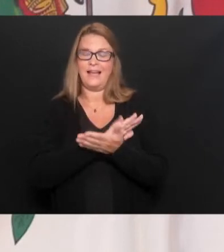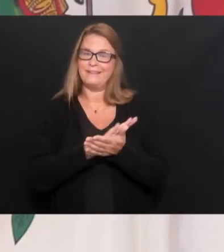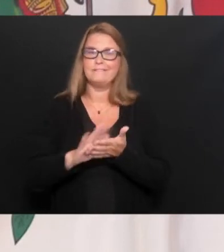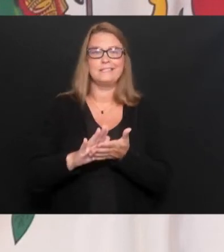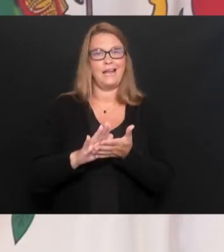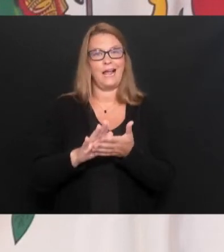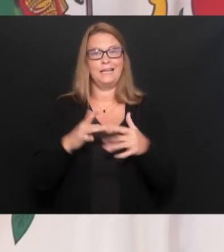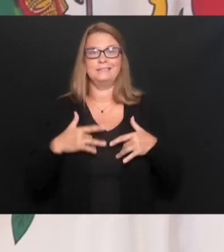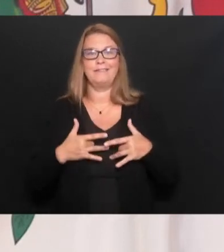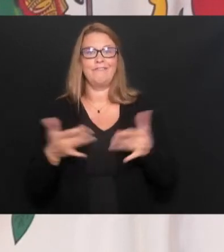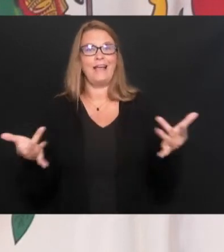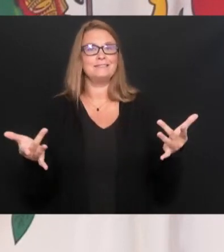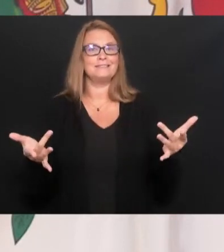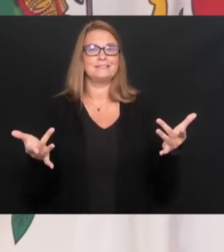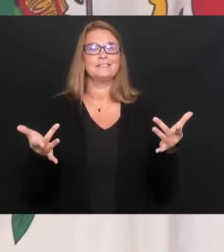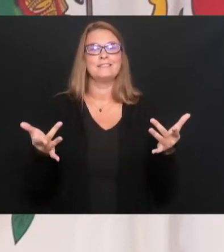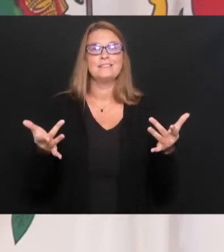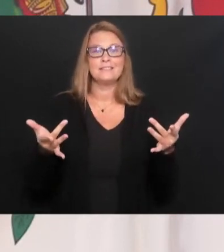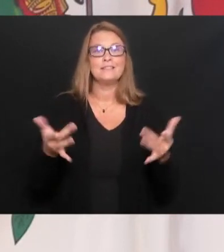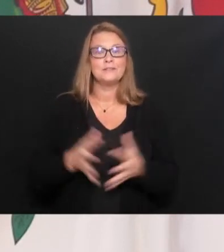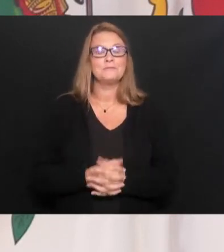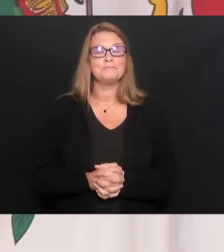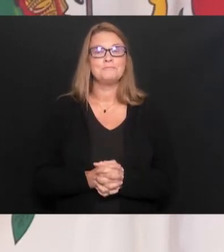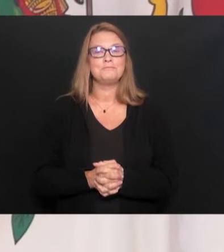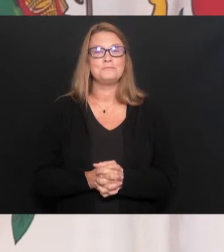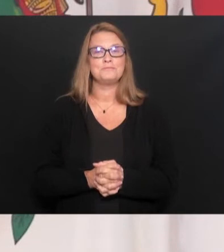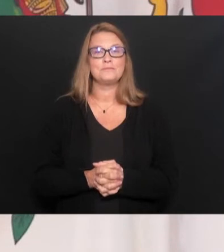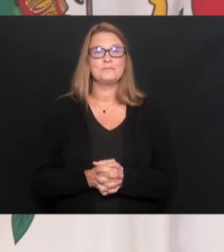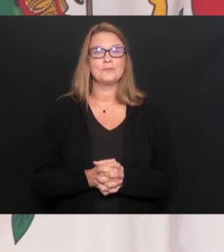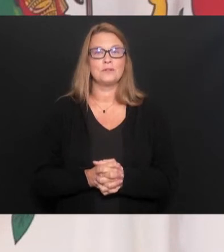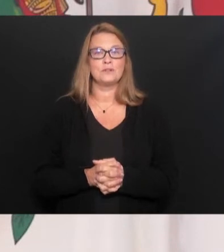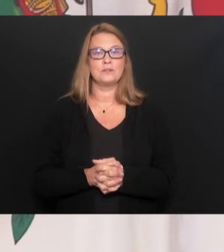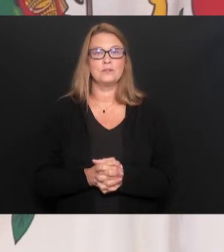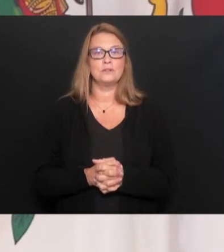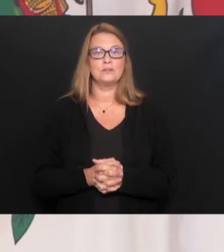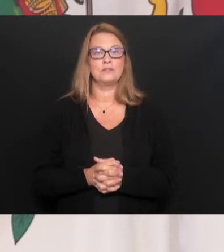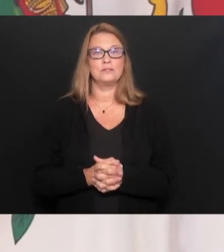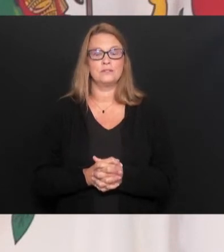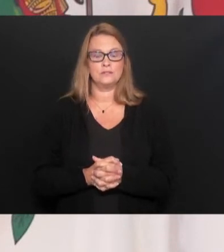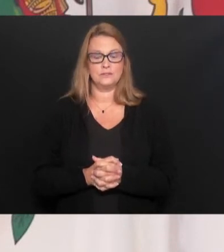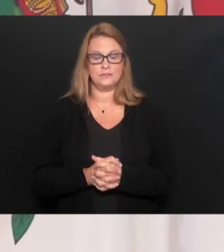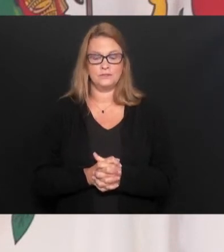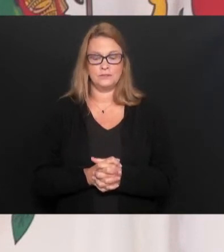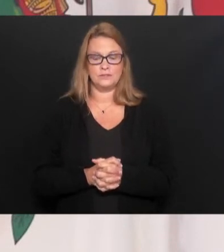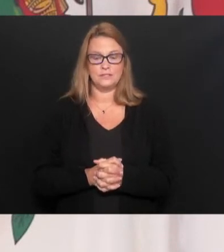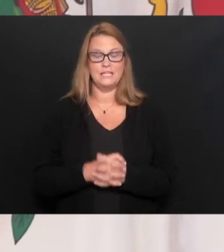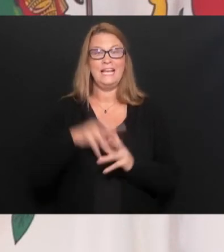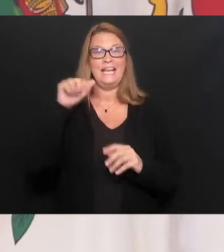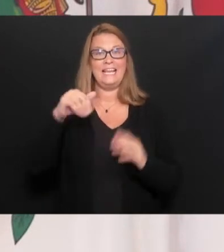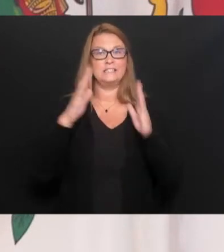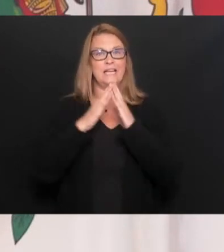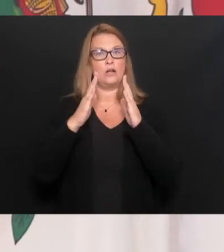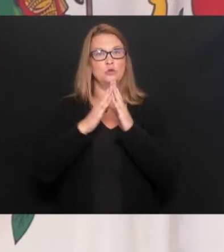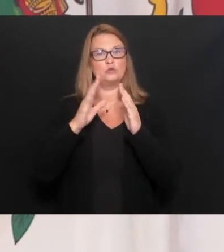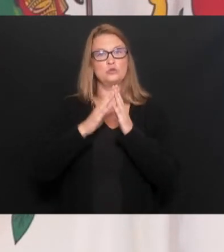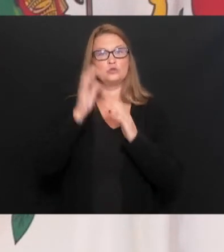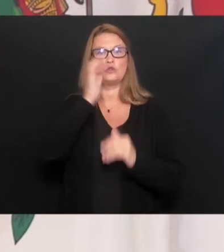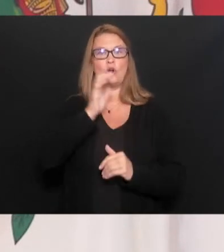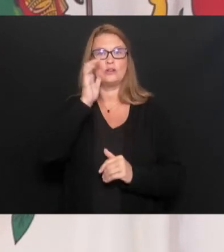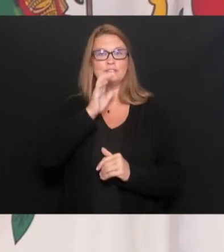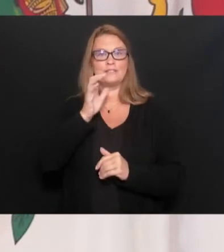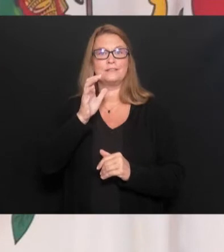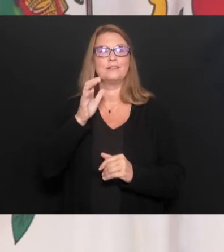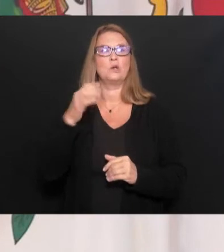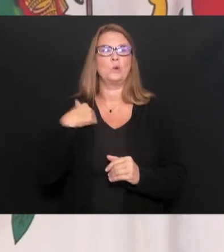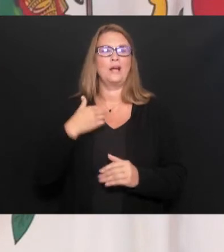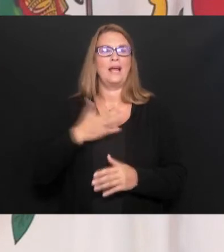stuff, you know, with you know, a great show that is in downtown Charleston here and everything. We're so